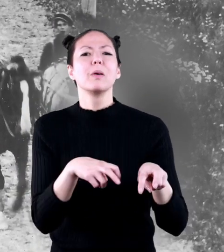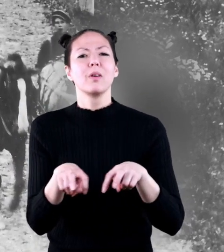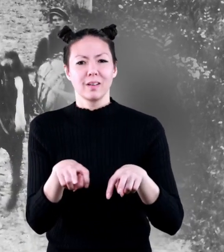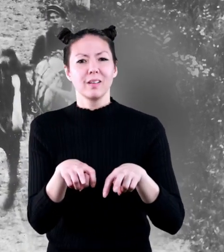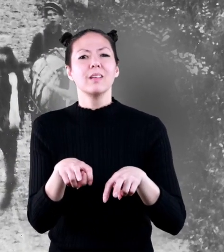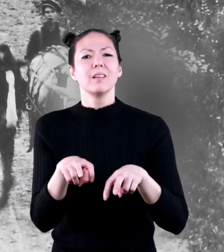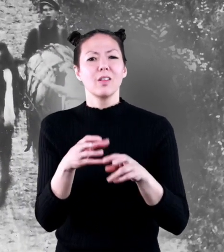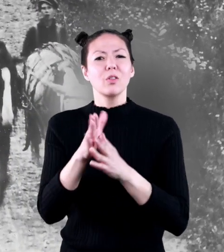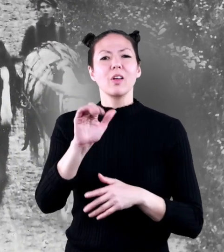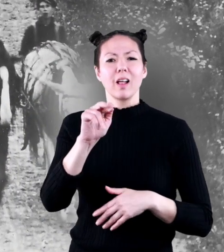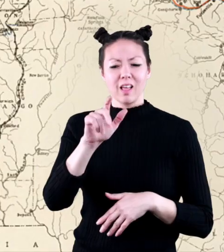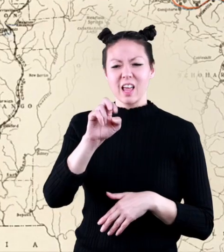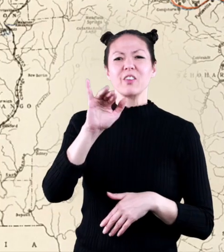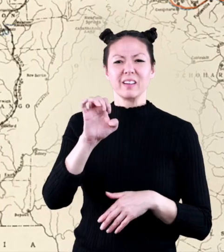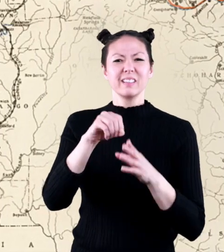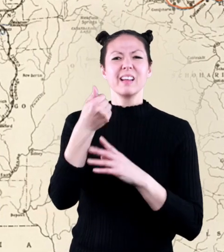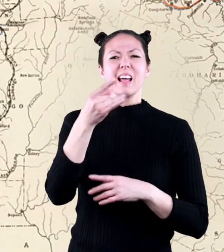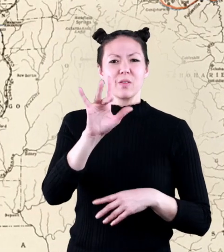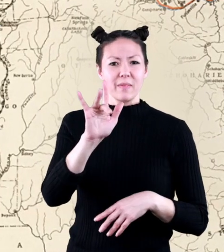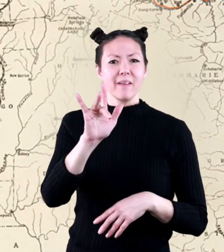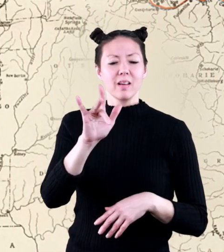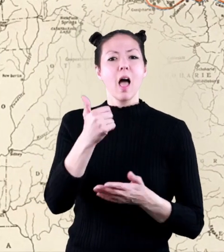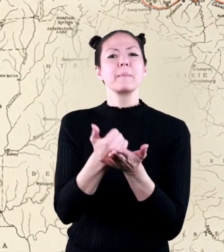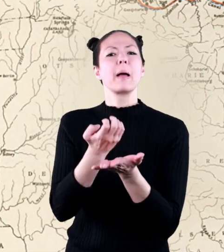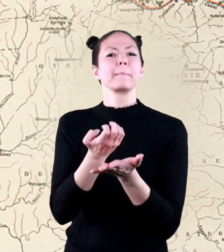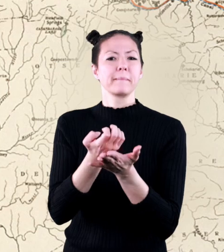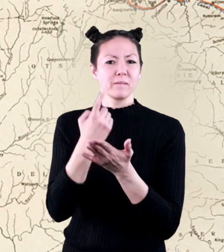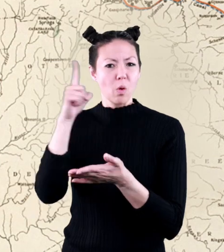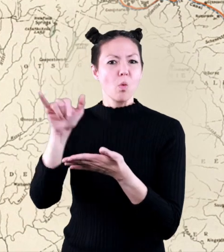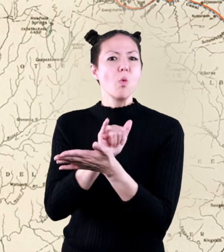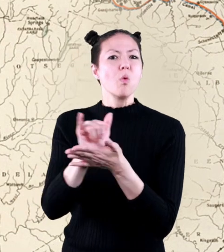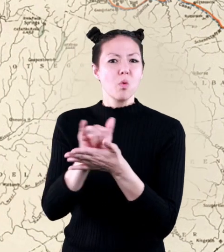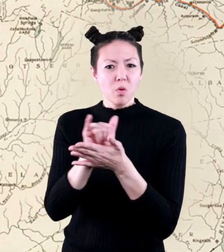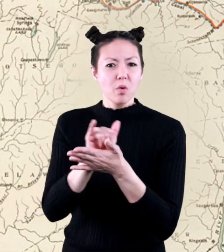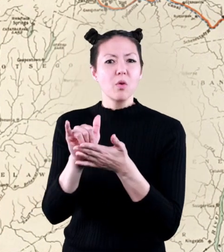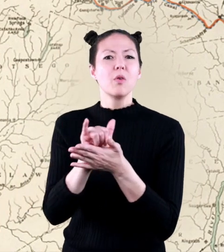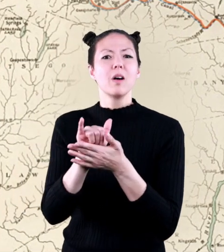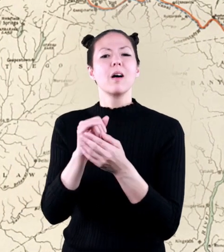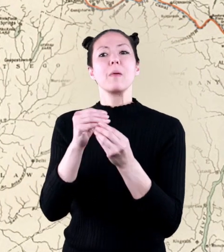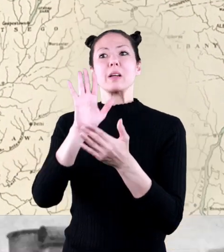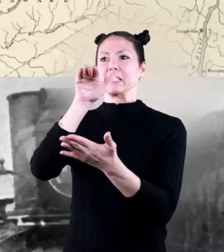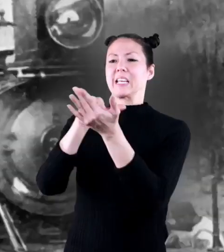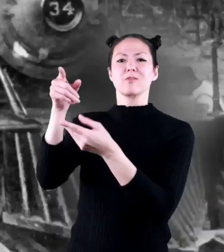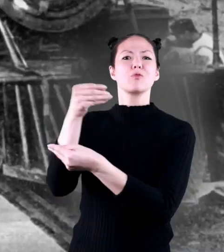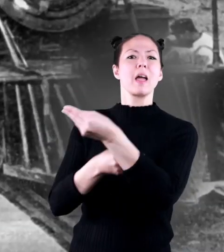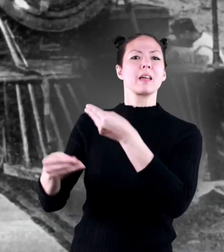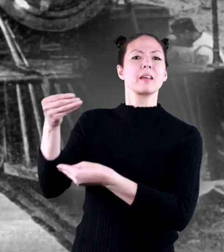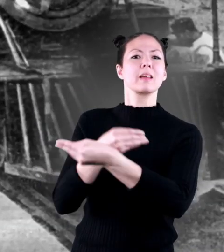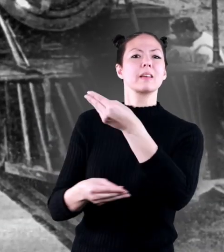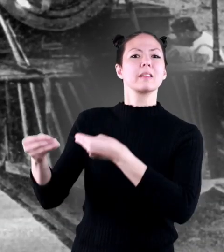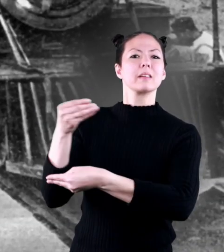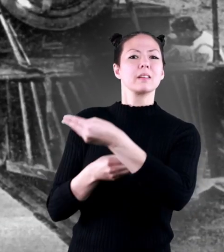Erie Canal in 1825, helping the economy of New York and making it a center of trade for the country.